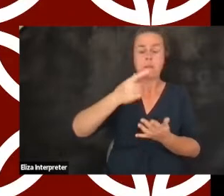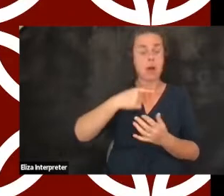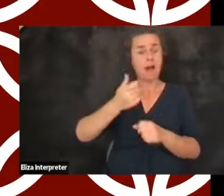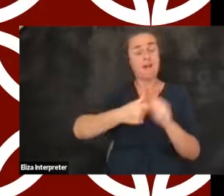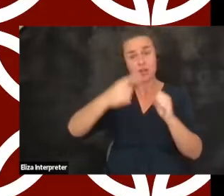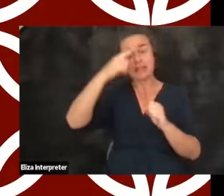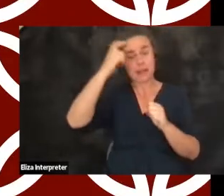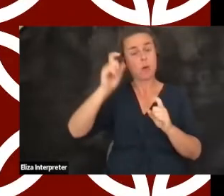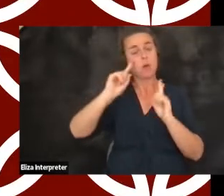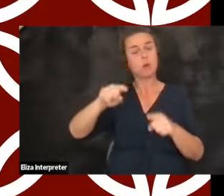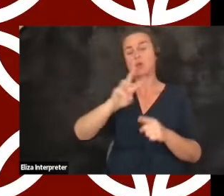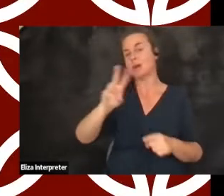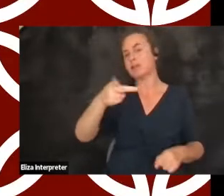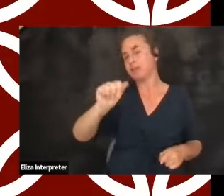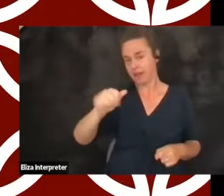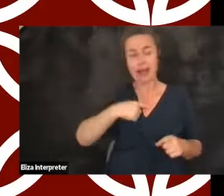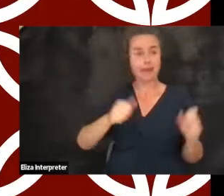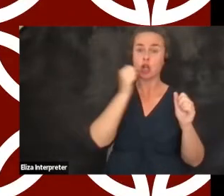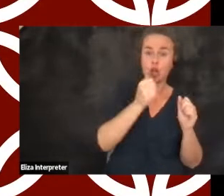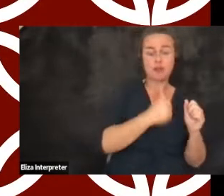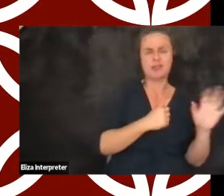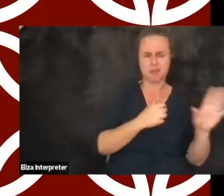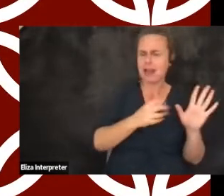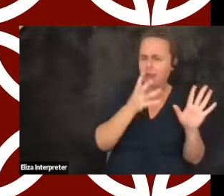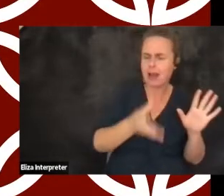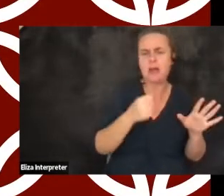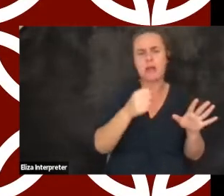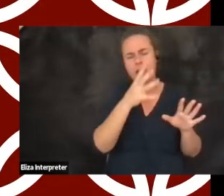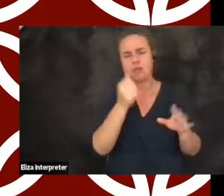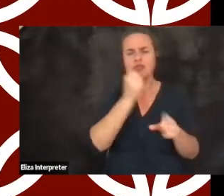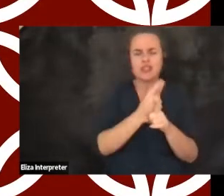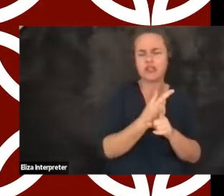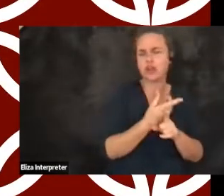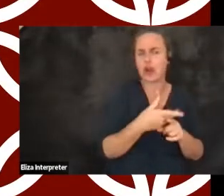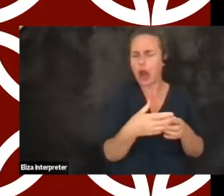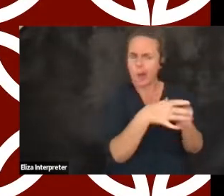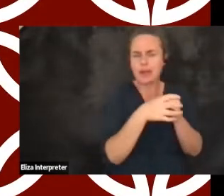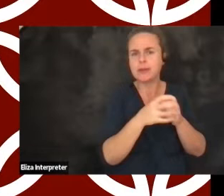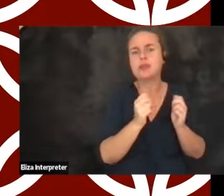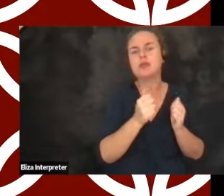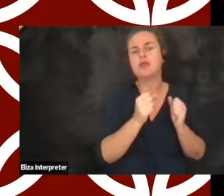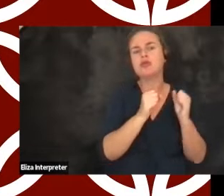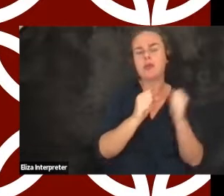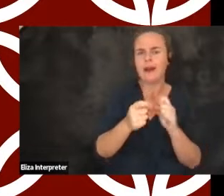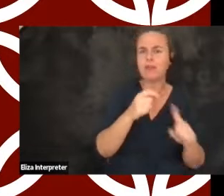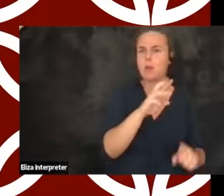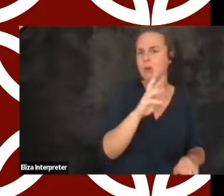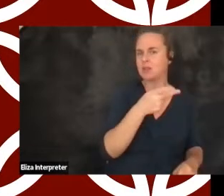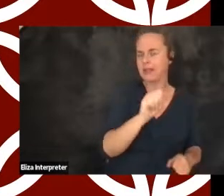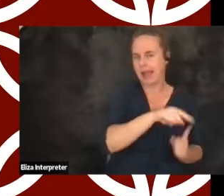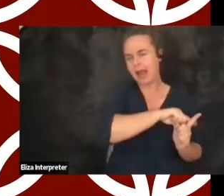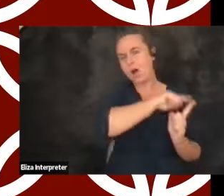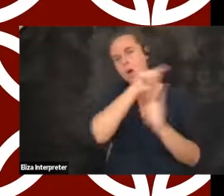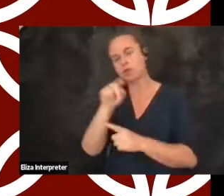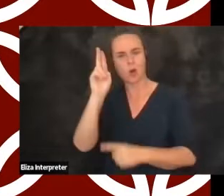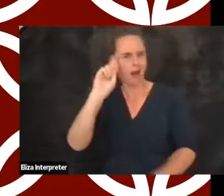my grandmother, my mother, my sister and I, we would get in the car and we would drive from Western Pennsylvania all the way across to